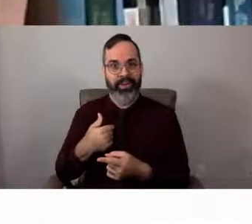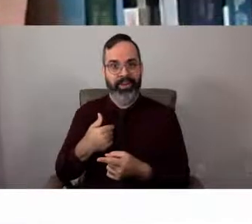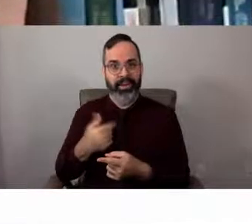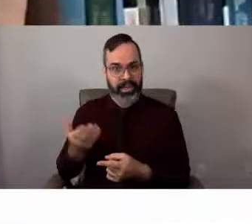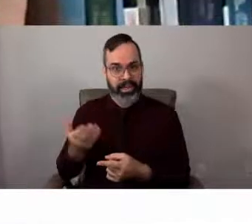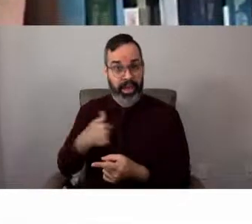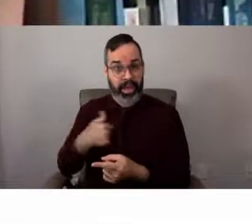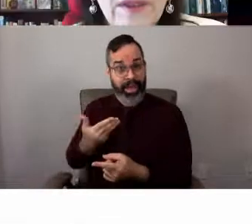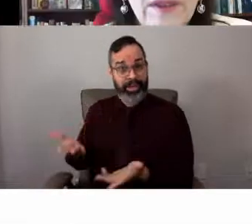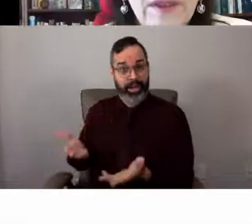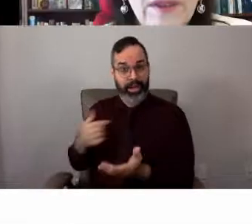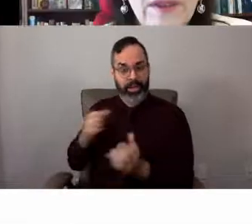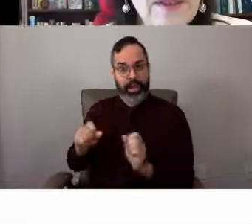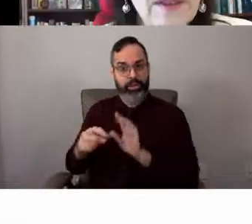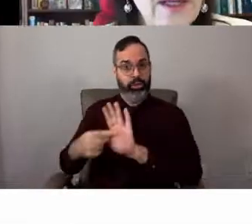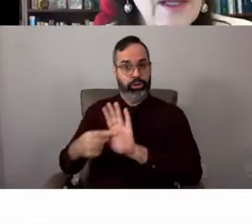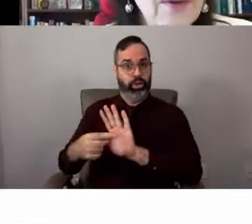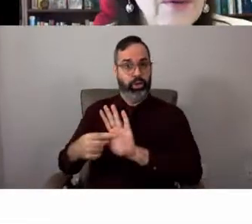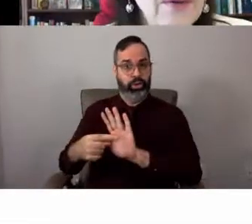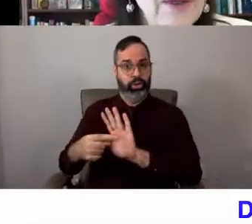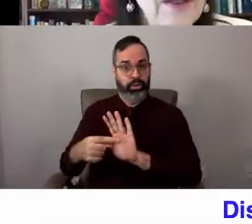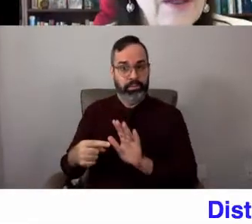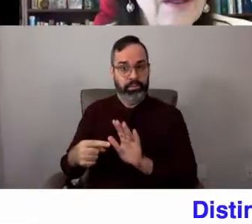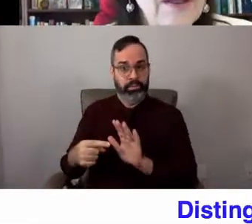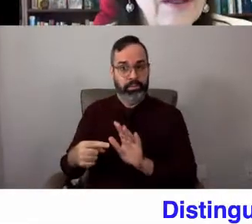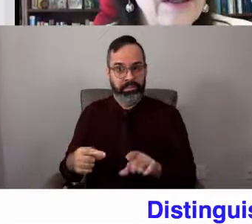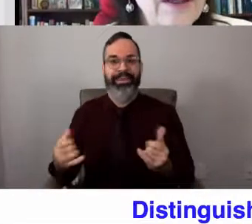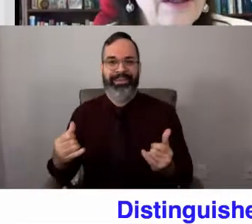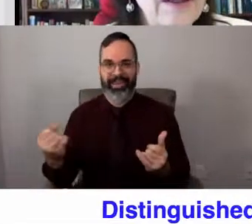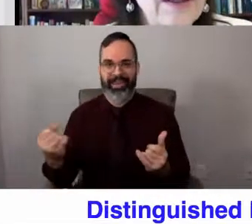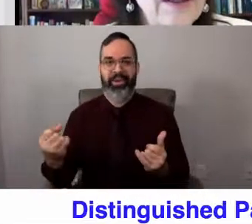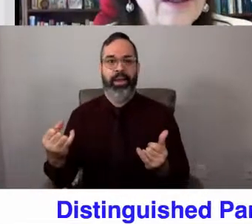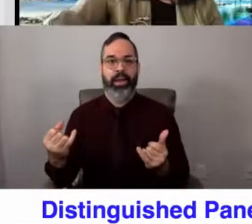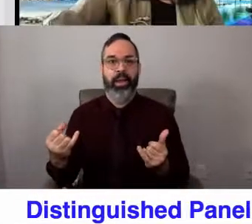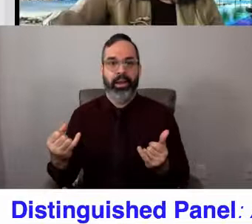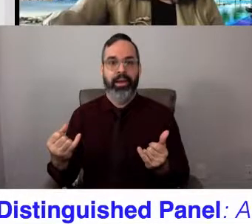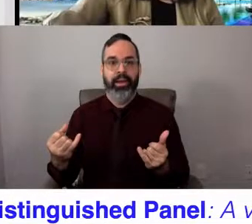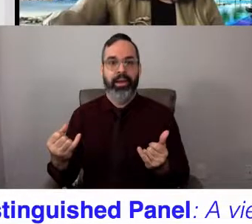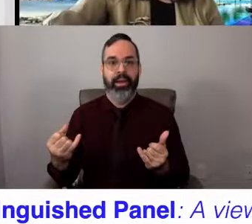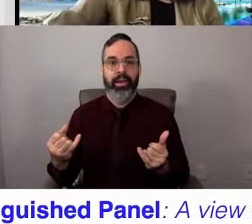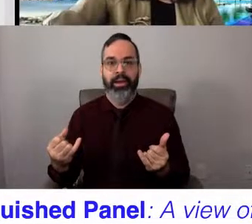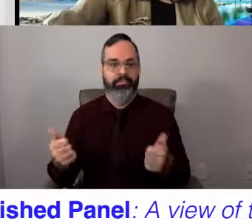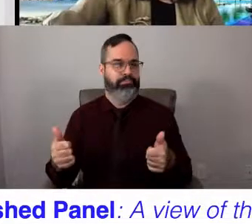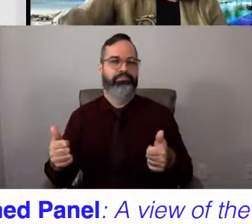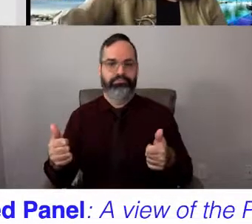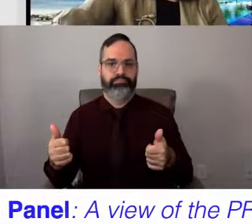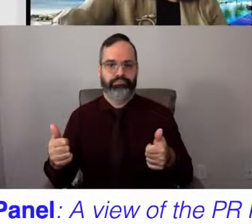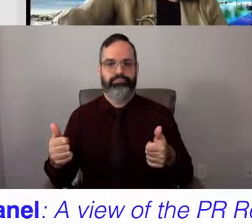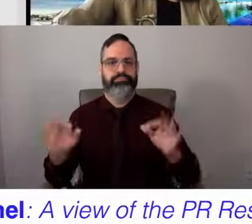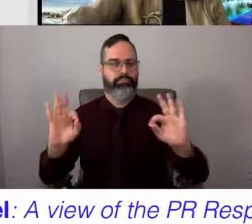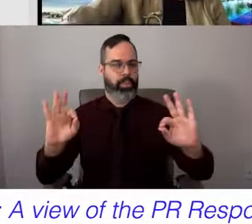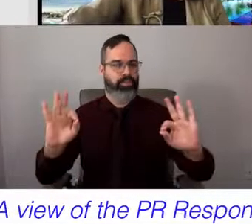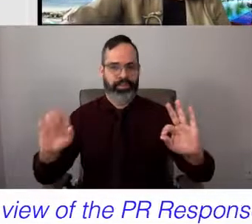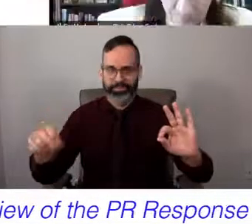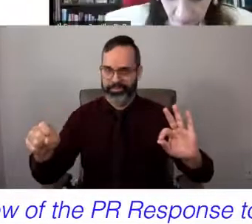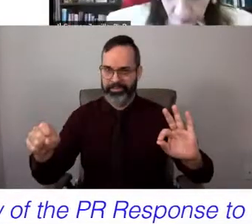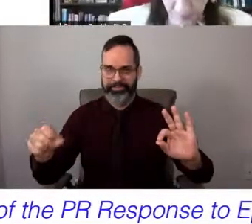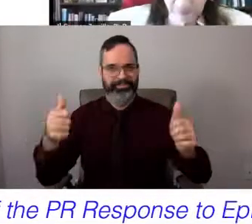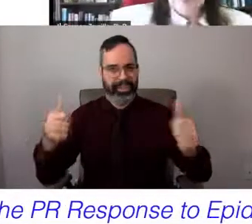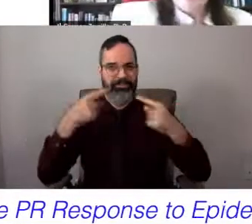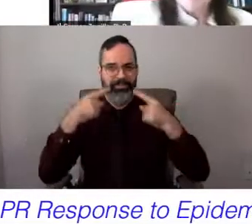Share. Okay, hold it. Now. Okay, it's coming up. Perfect. All right. There we go. Oops.